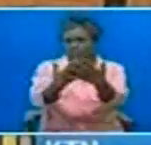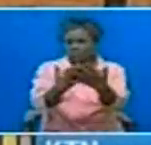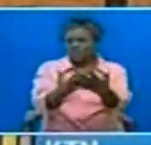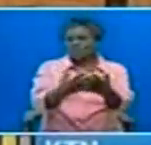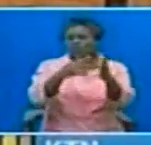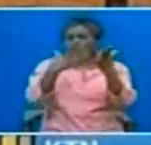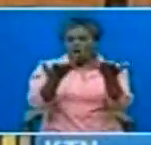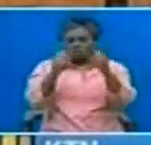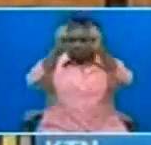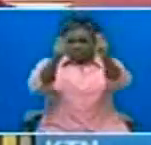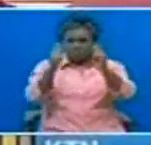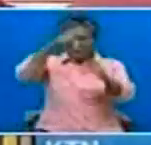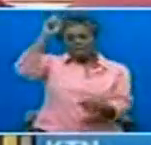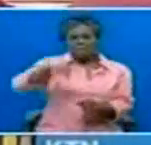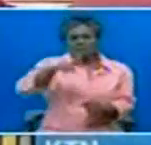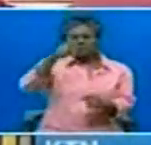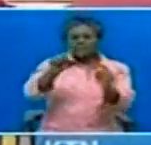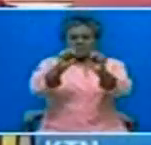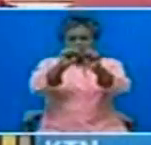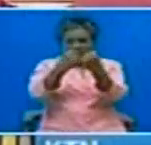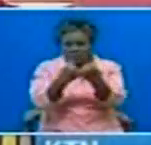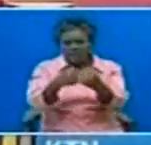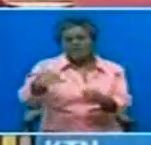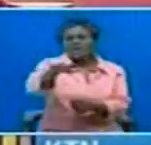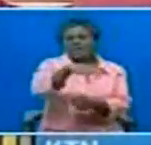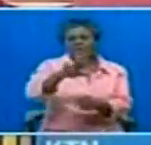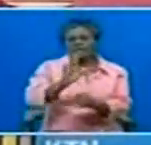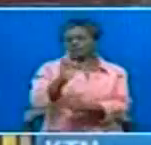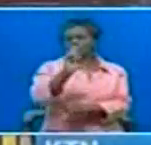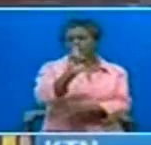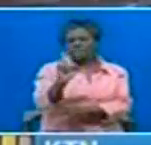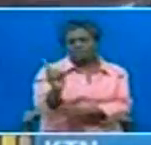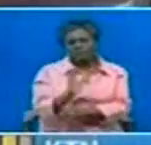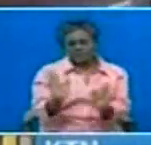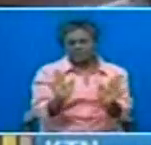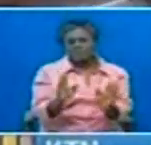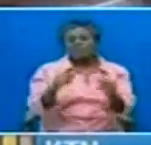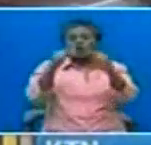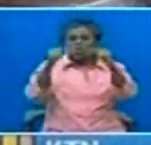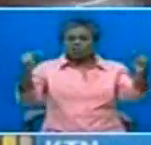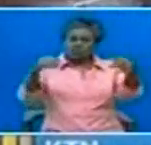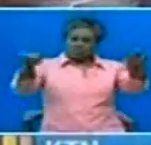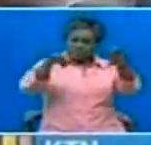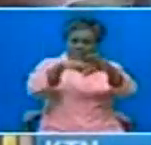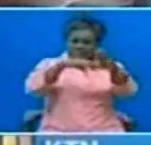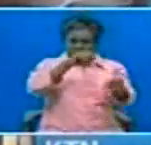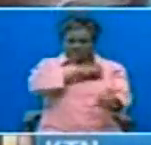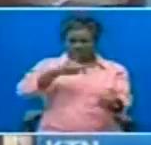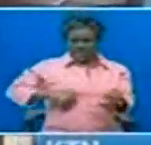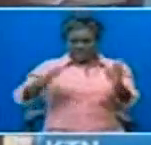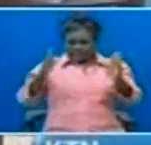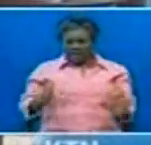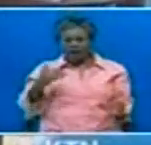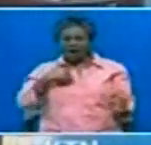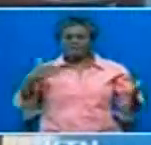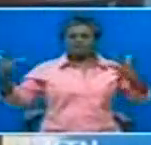of demonstration will also have to be conducted at designated areas only. Opposition members of the Senate are raising concern